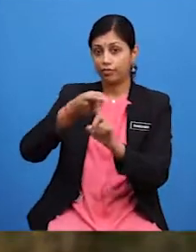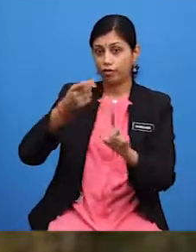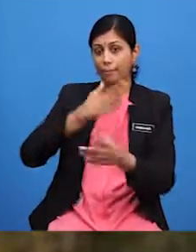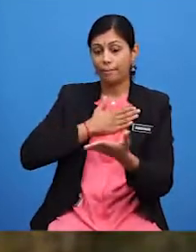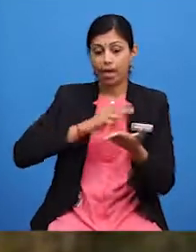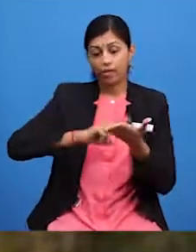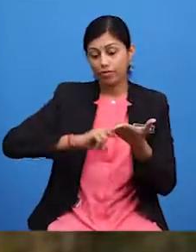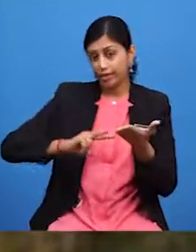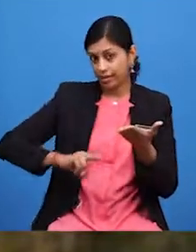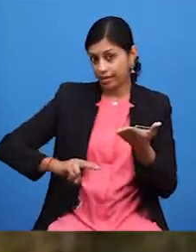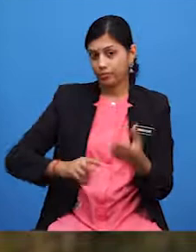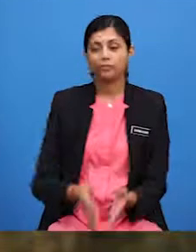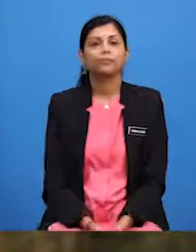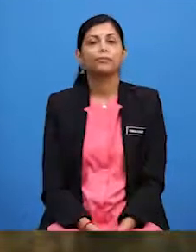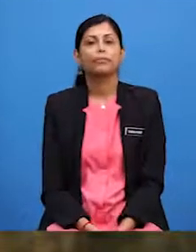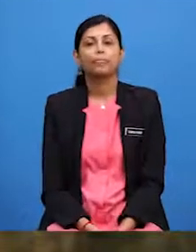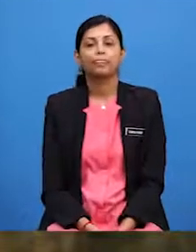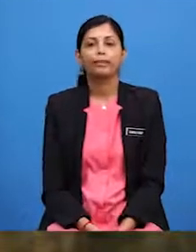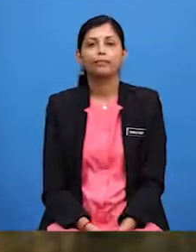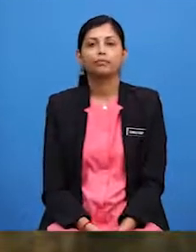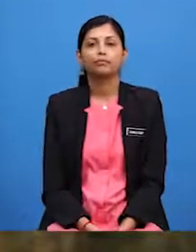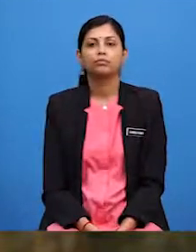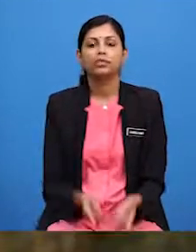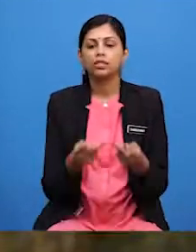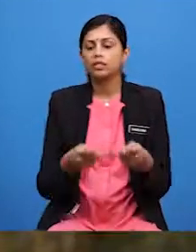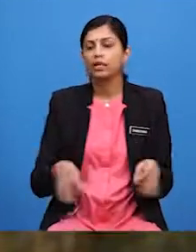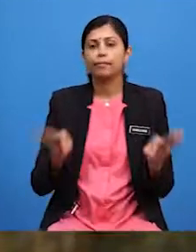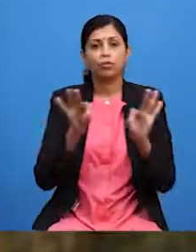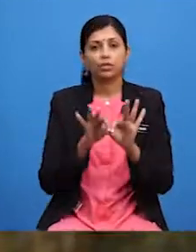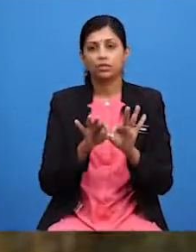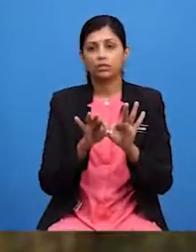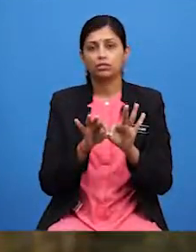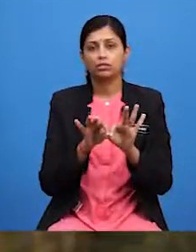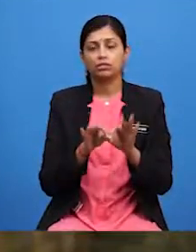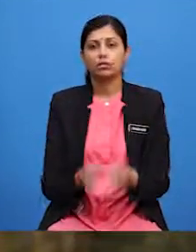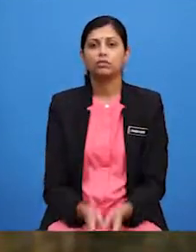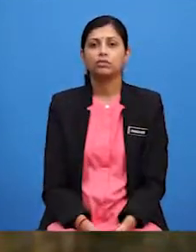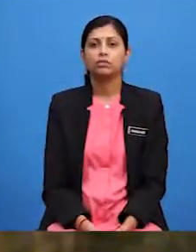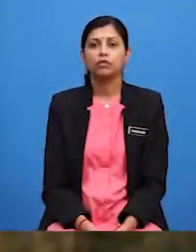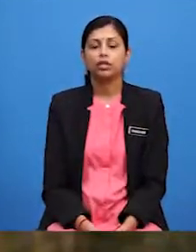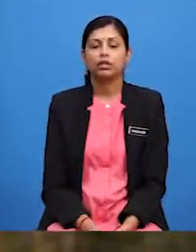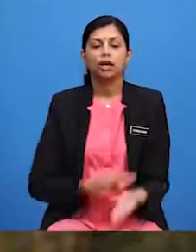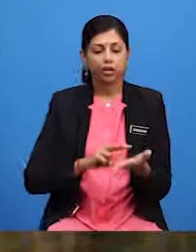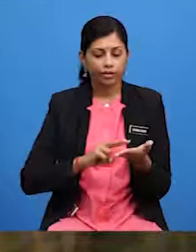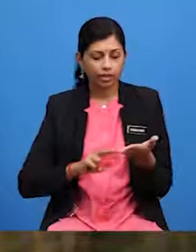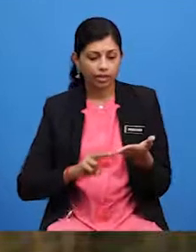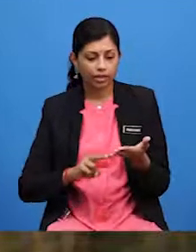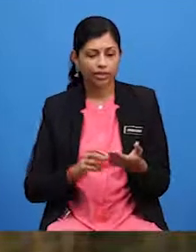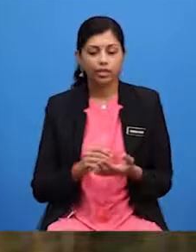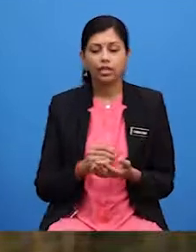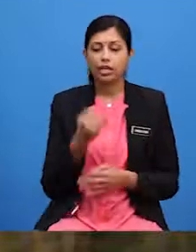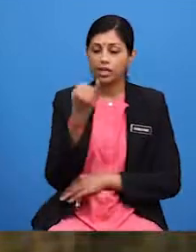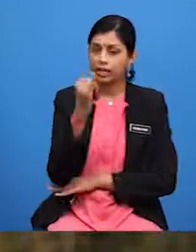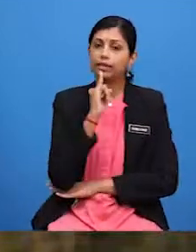is important to note that reading is all about understanding a sequence of symbol